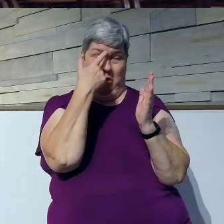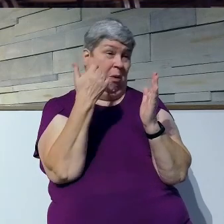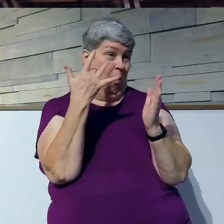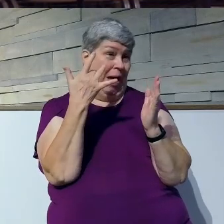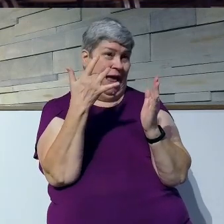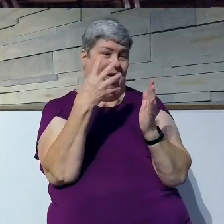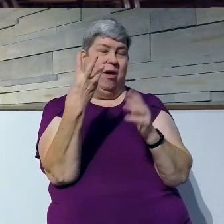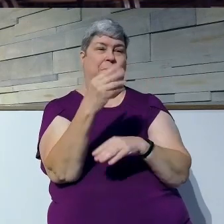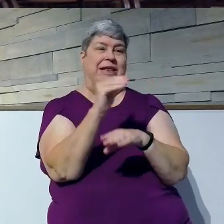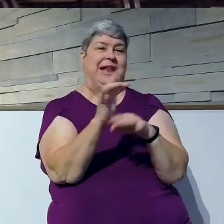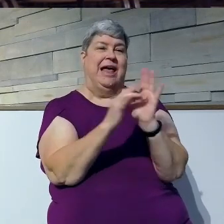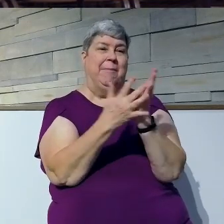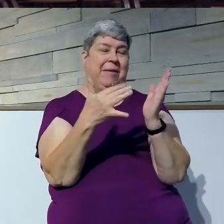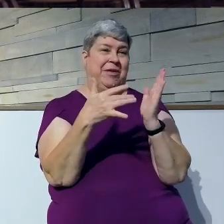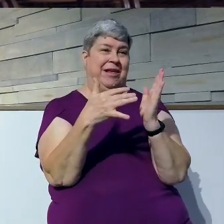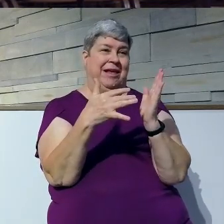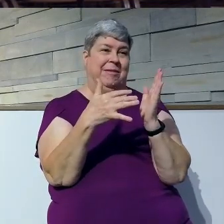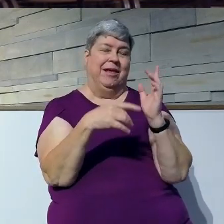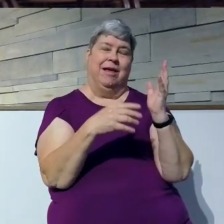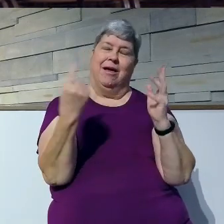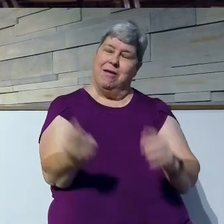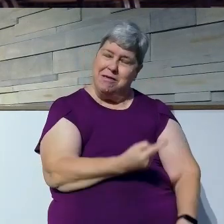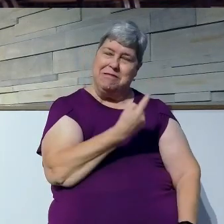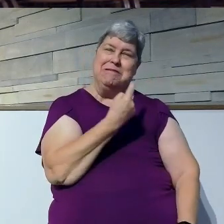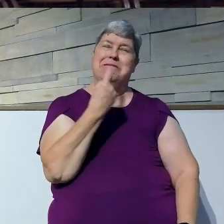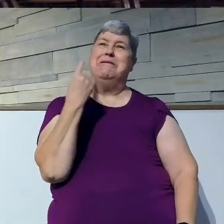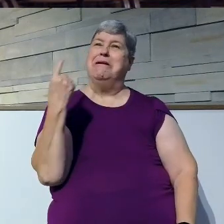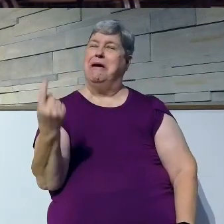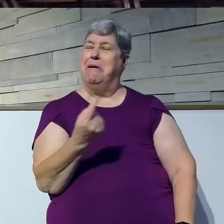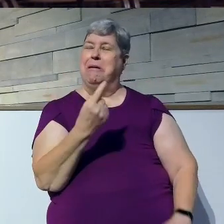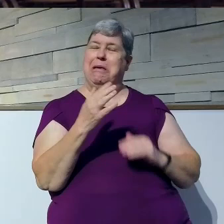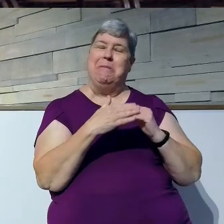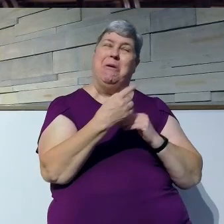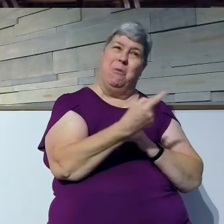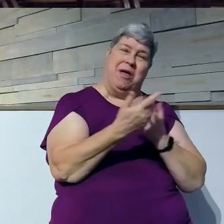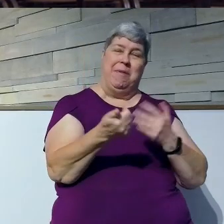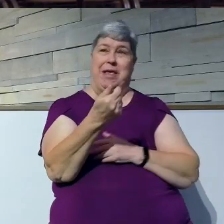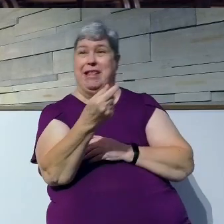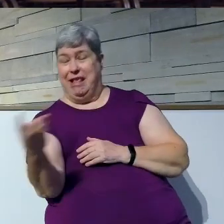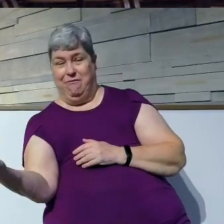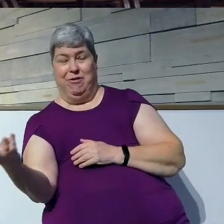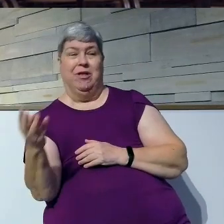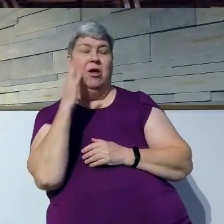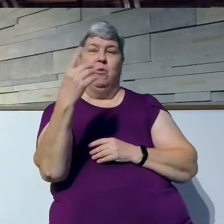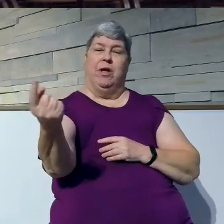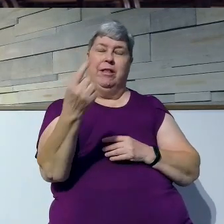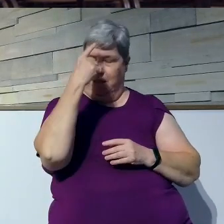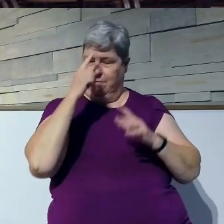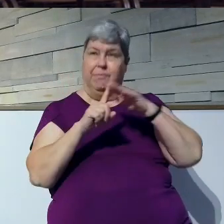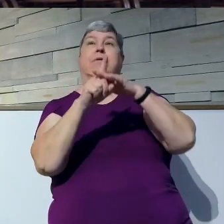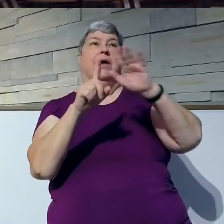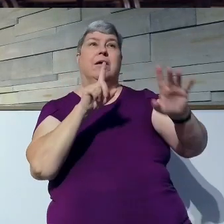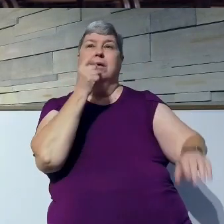Because in Wednesday night Bible study, invariably, at least one of you or several of you are going to come up with